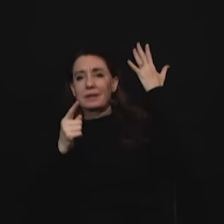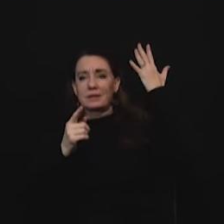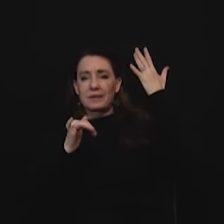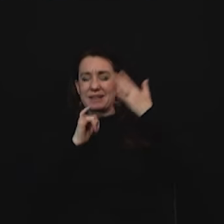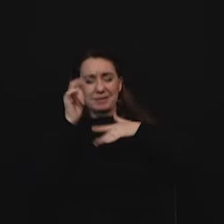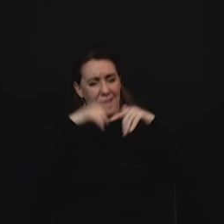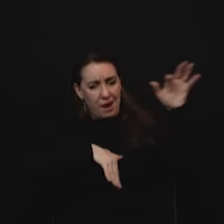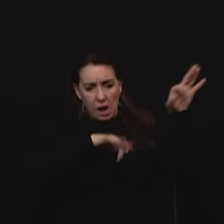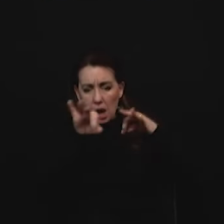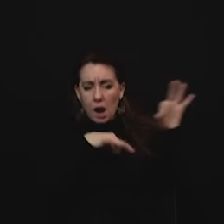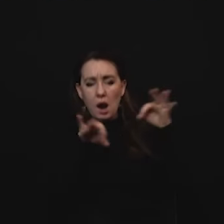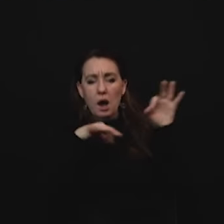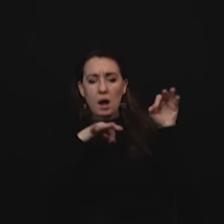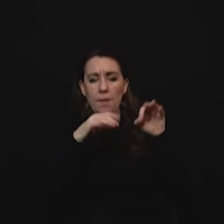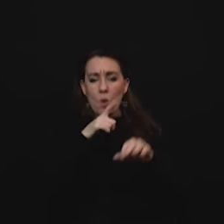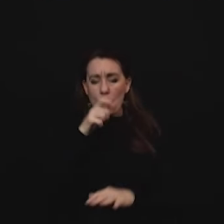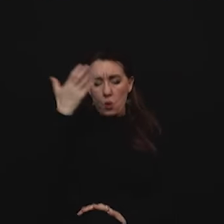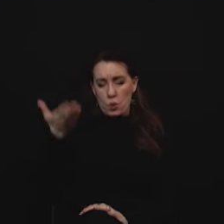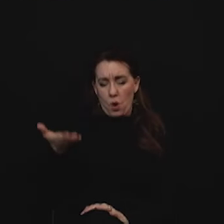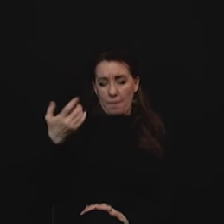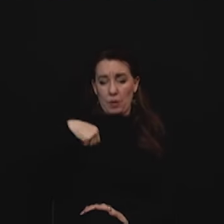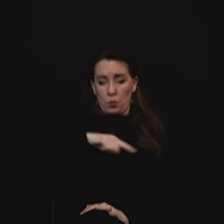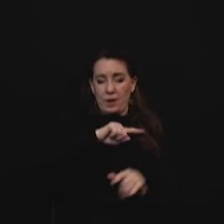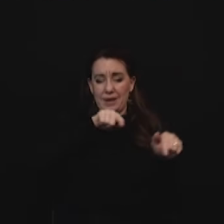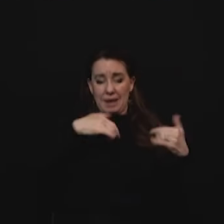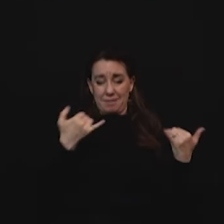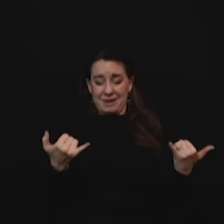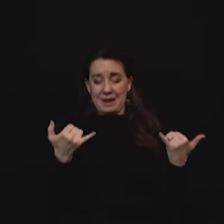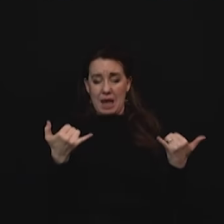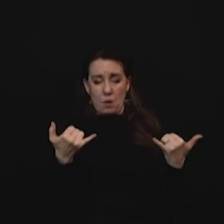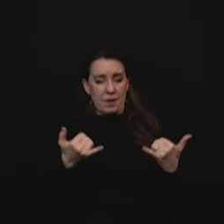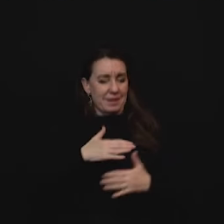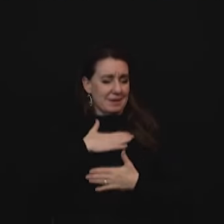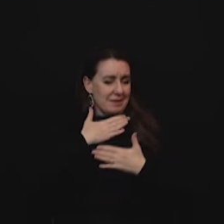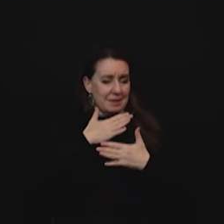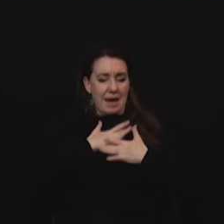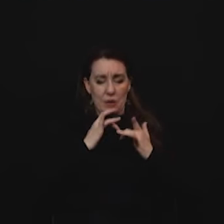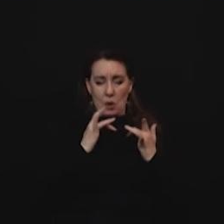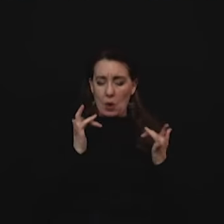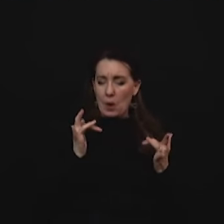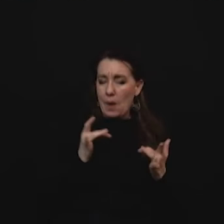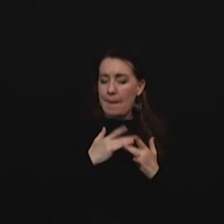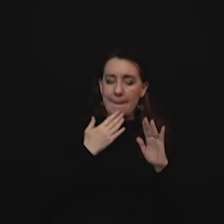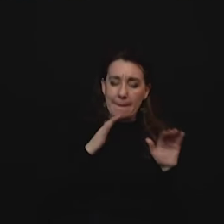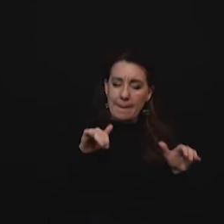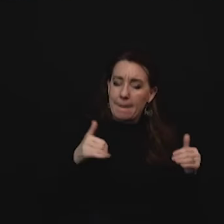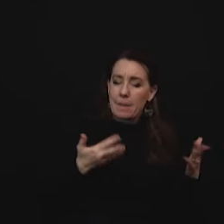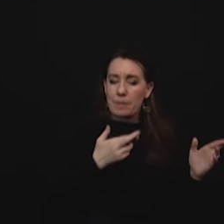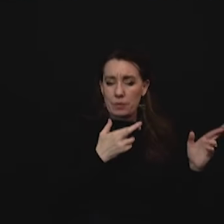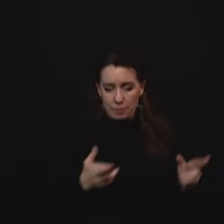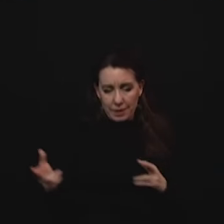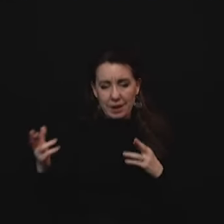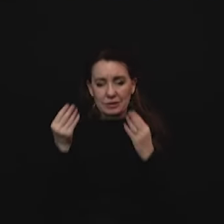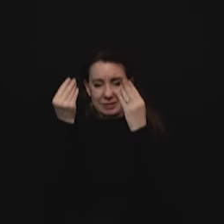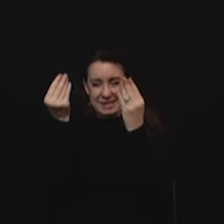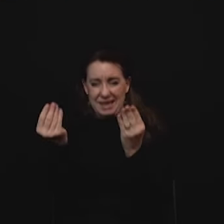describe who you are. And so, Father, we come now this morning with glad and grateful hearts, Lord, and we prepare to give as an act of